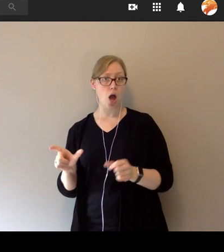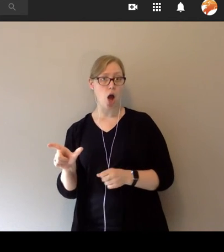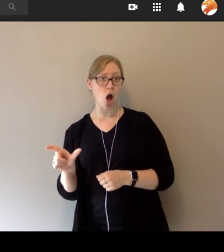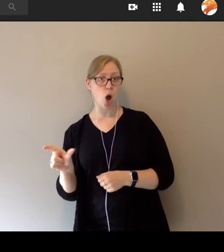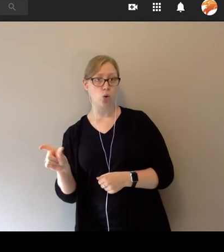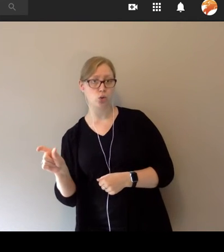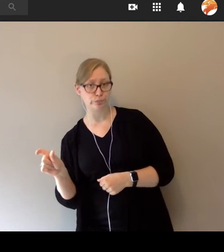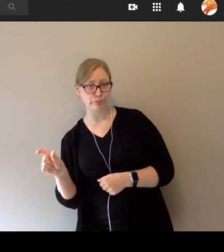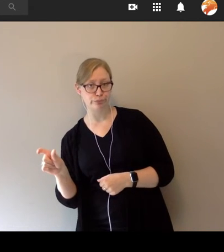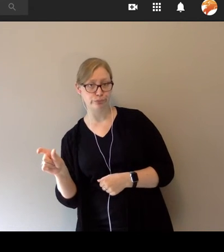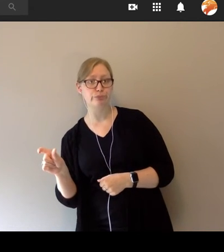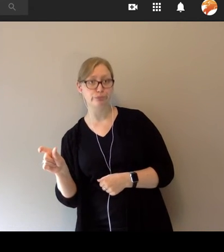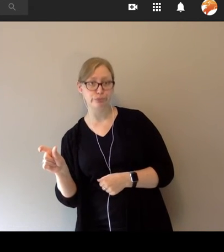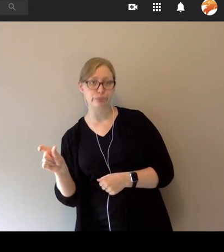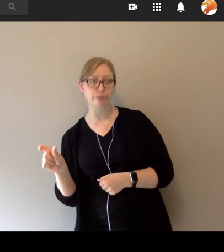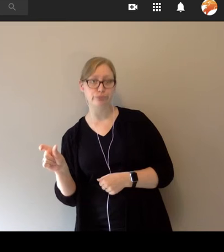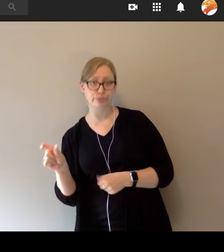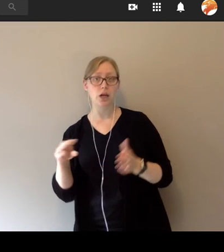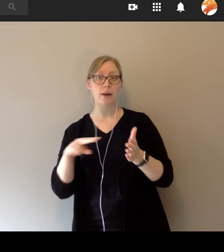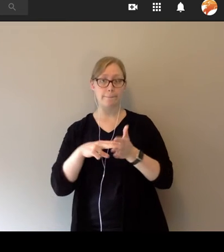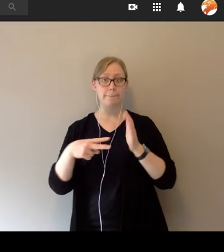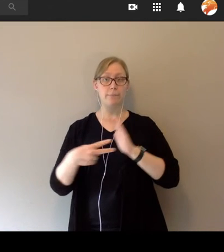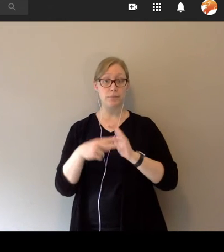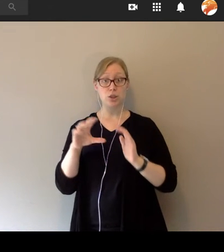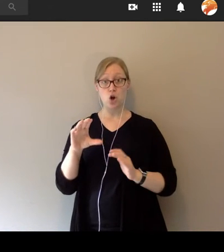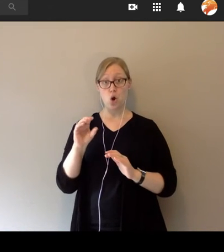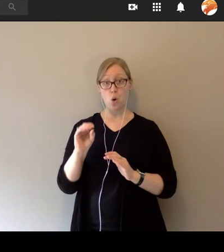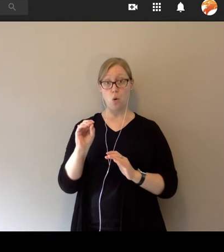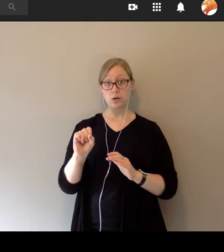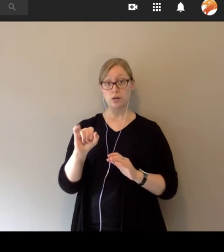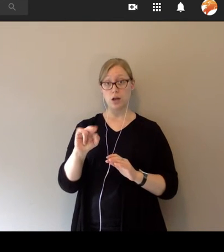so the cosine of theta is getting smaller.